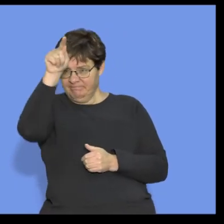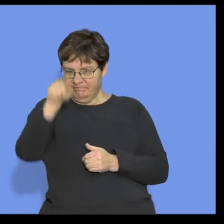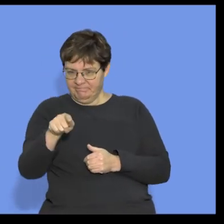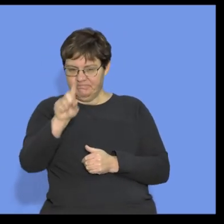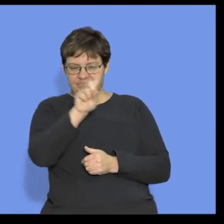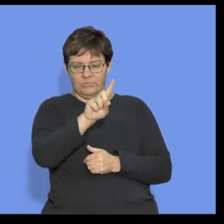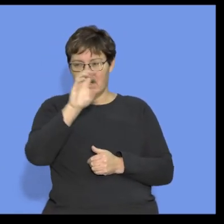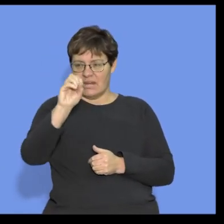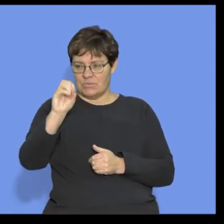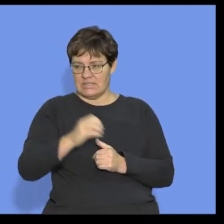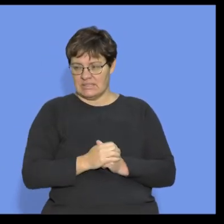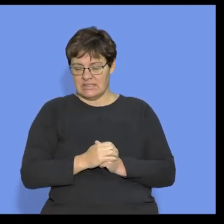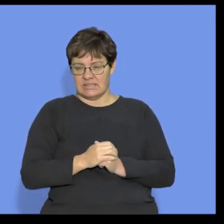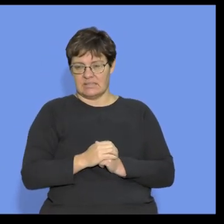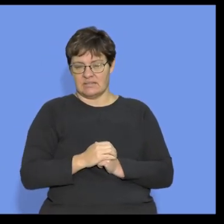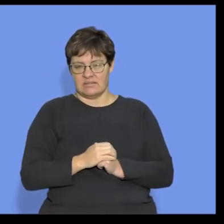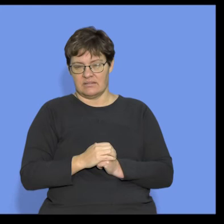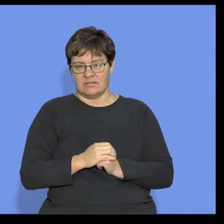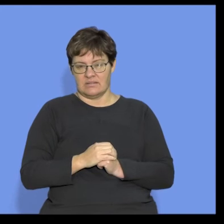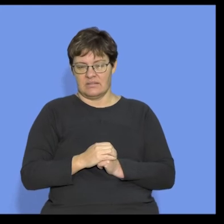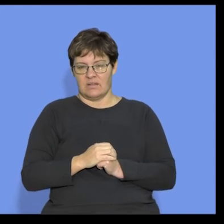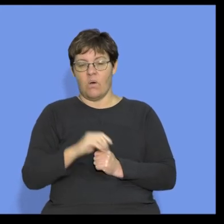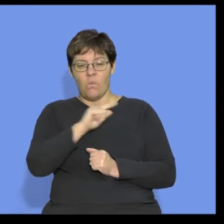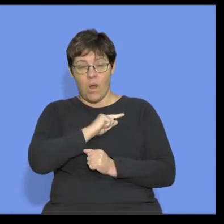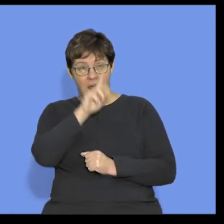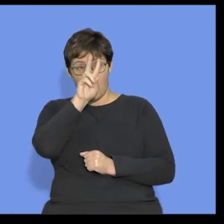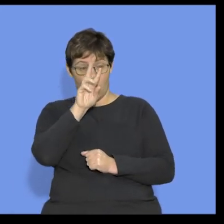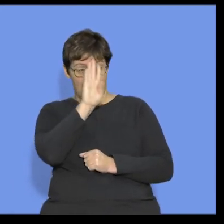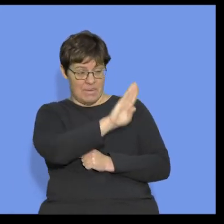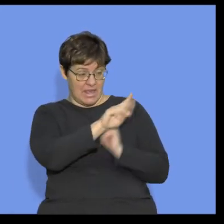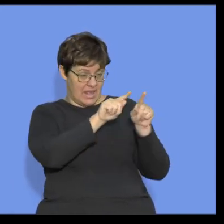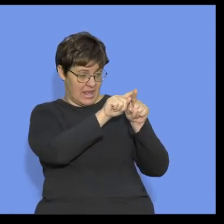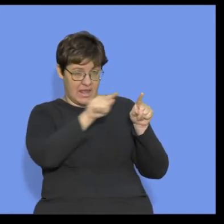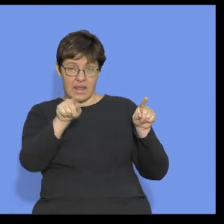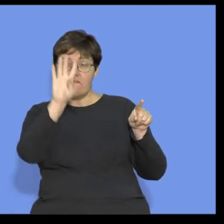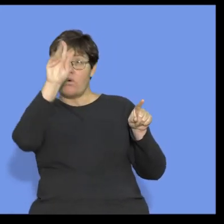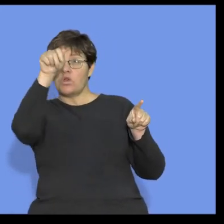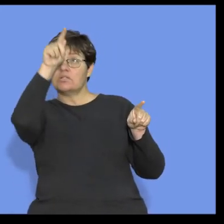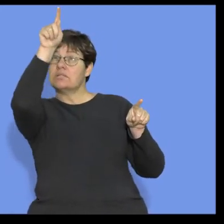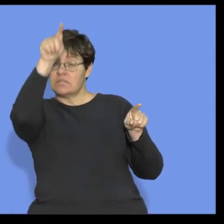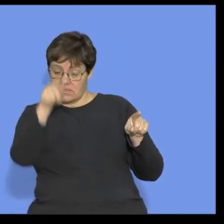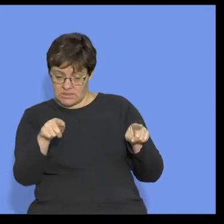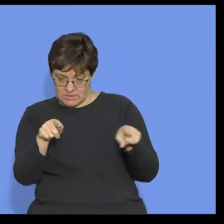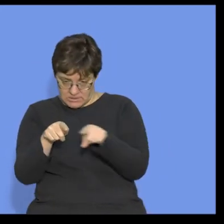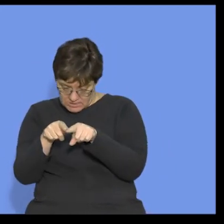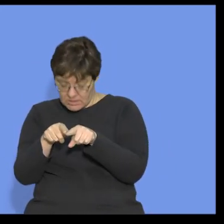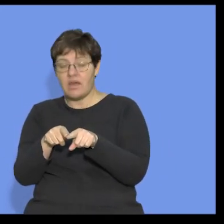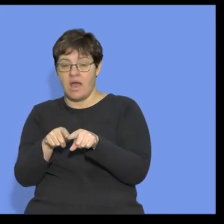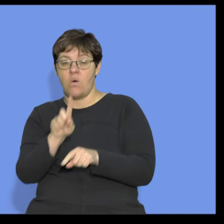what? The probability given treatment B and lives beyond 4